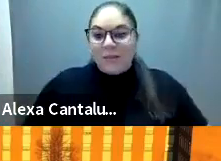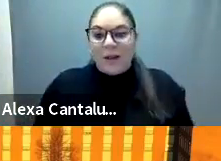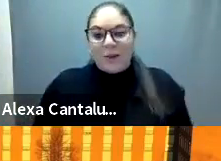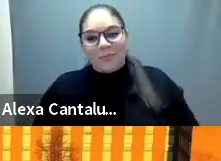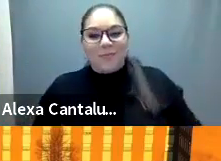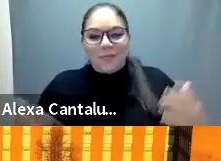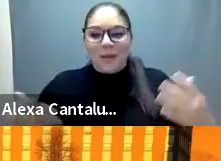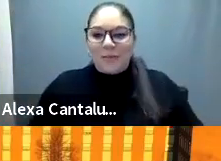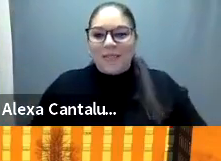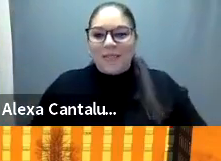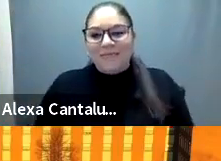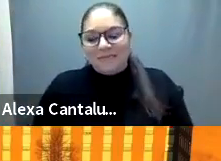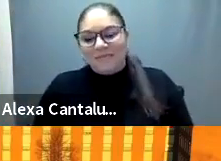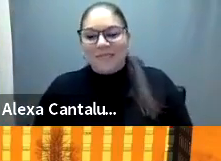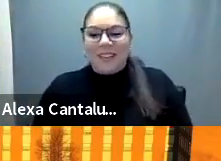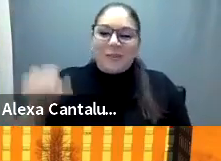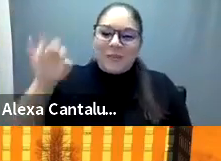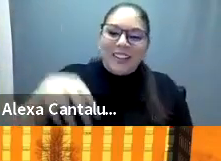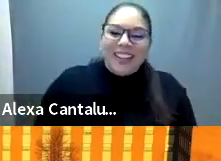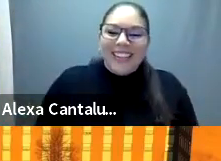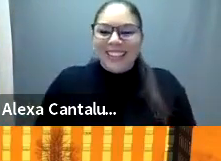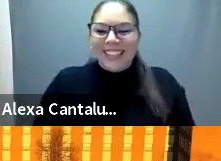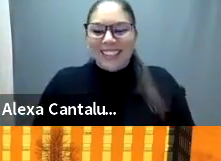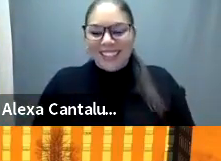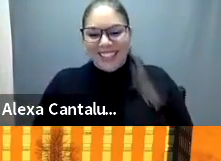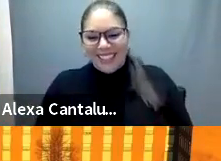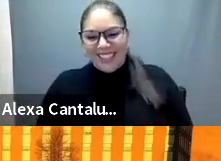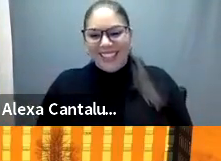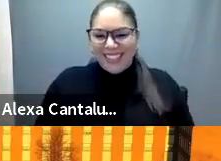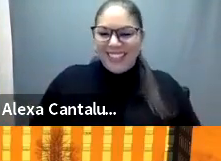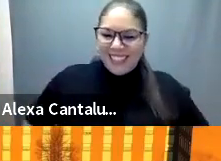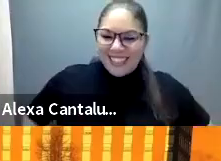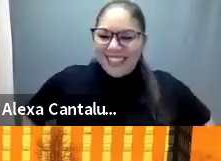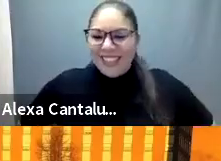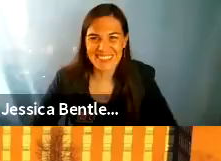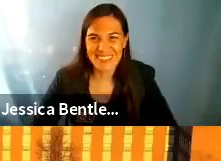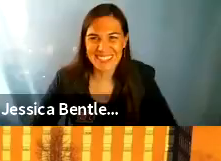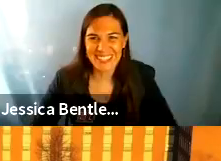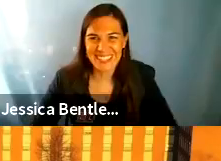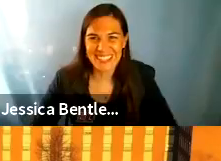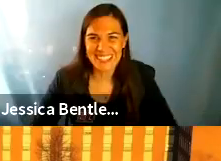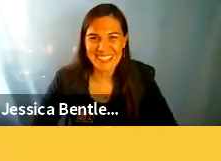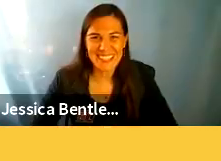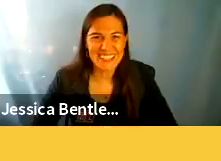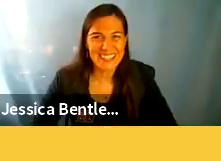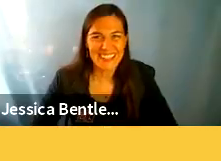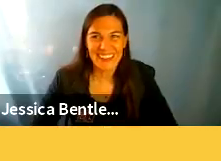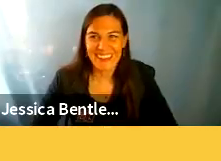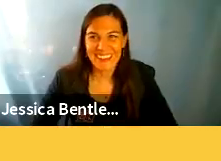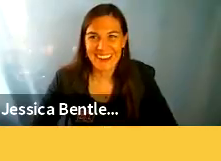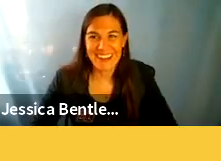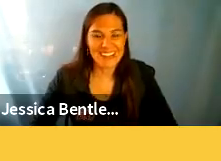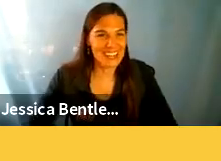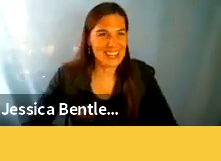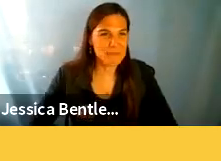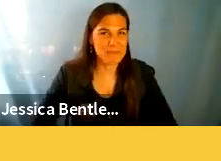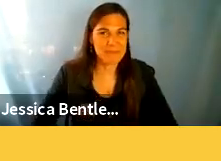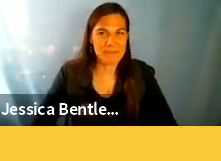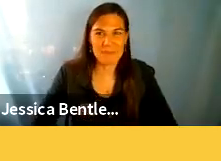times. So that was my little spiel. Thank you, ladies. All